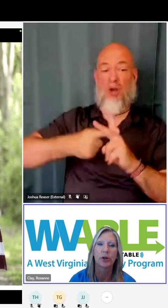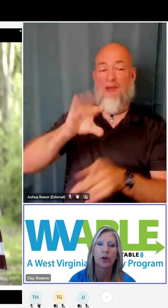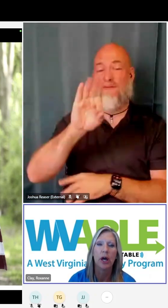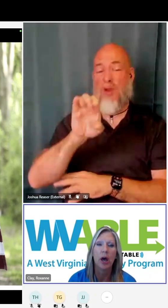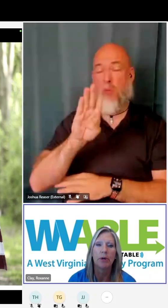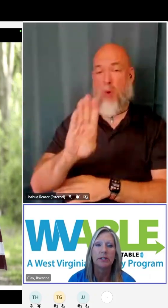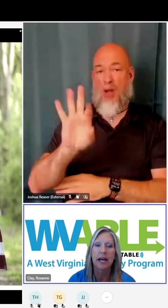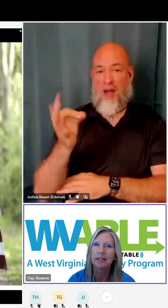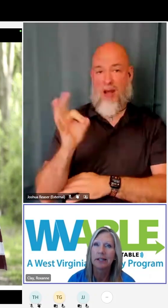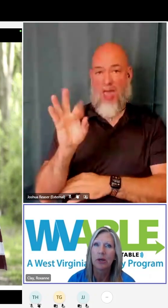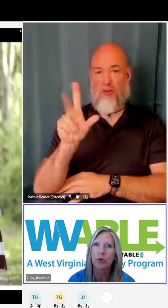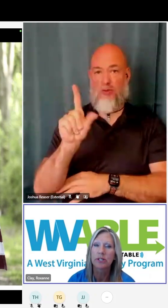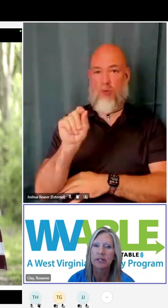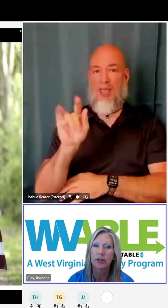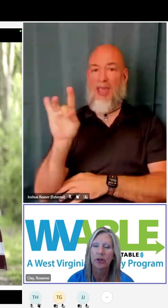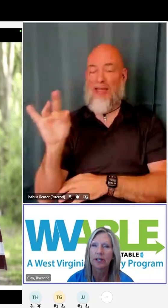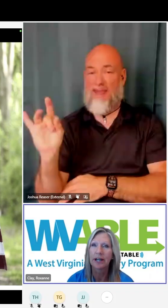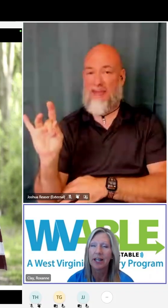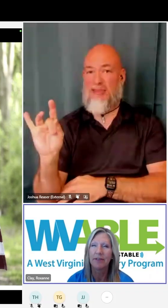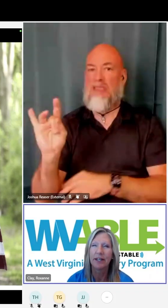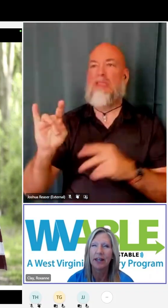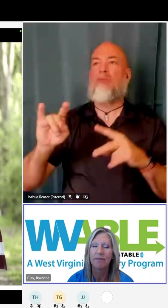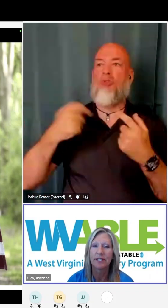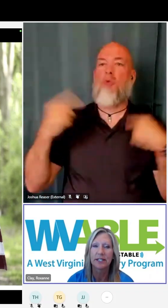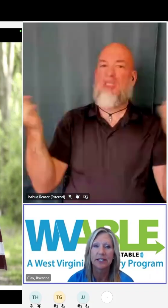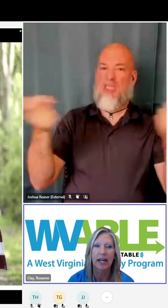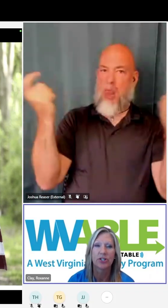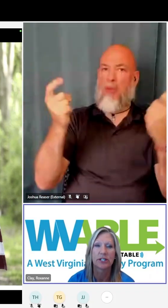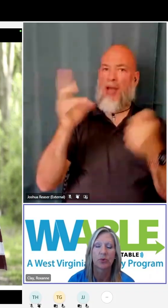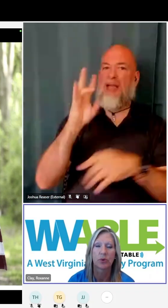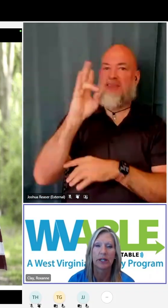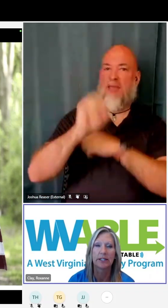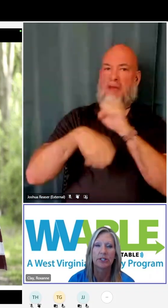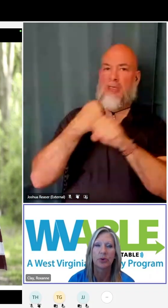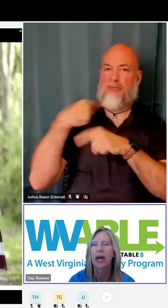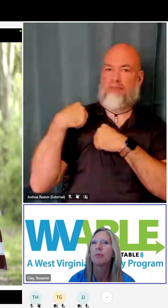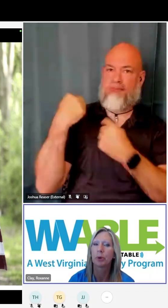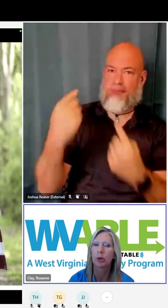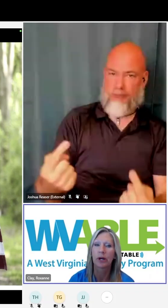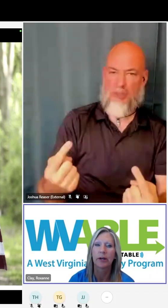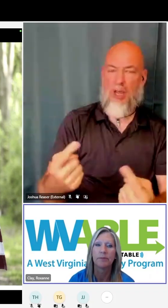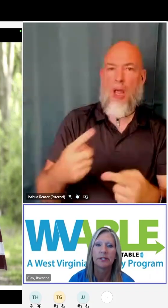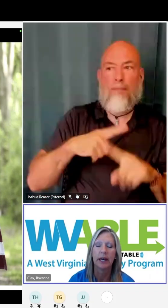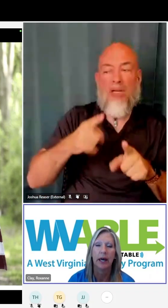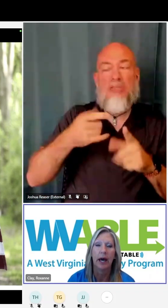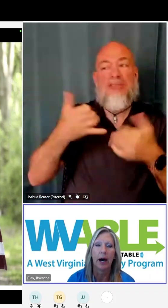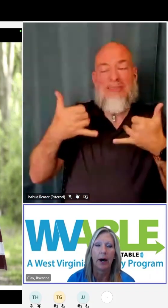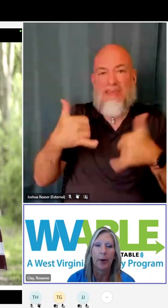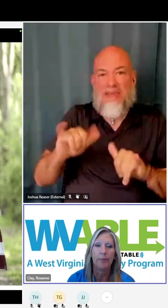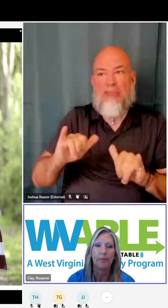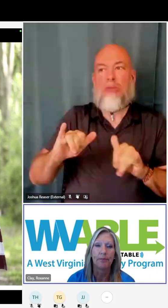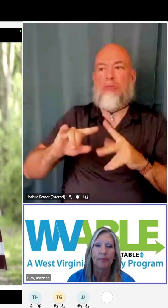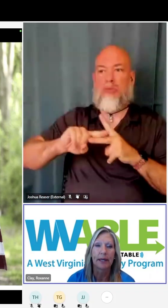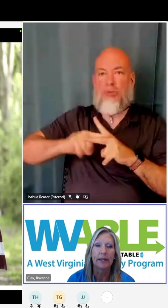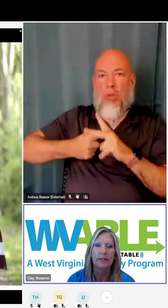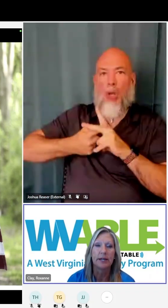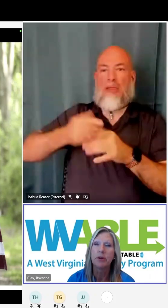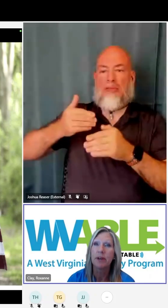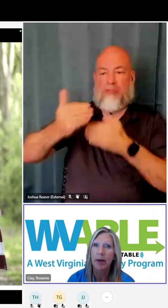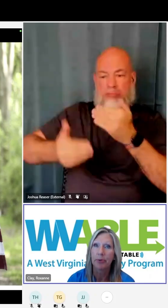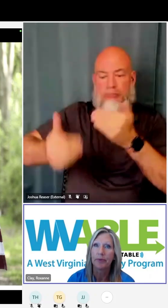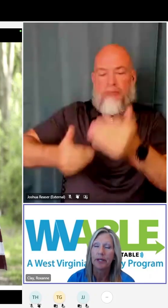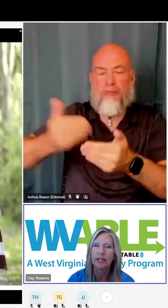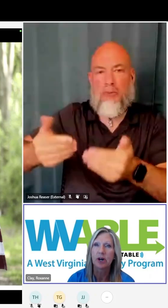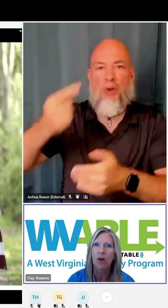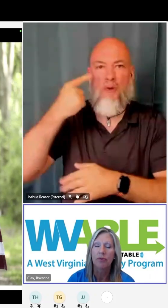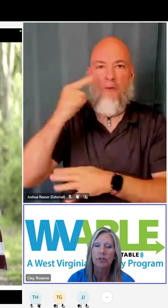this year, but technically we're still kind of in an infancy stage as it relates to ABLE programs.